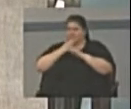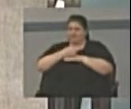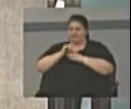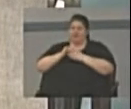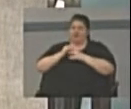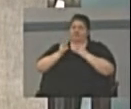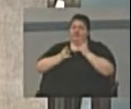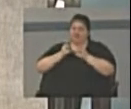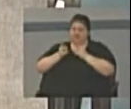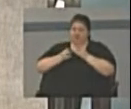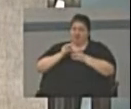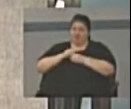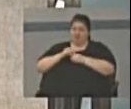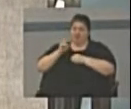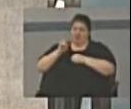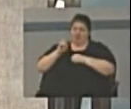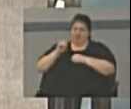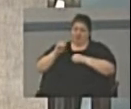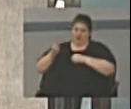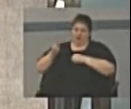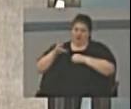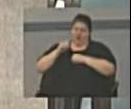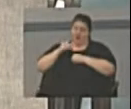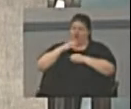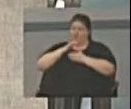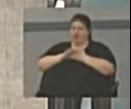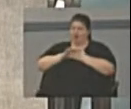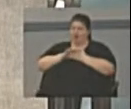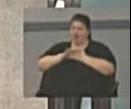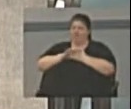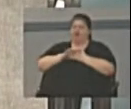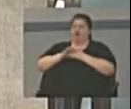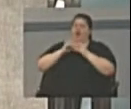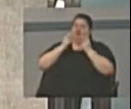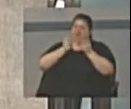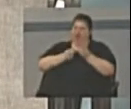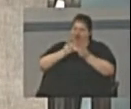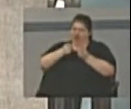there in 06 and my wife made there in 08,